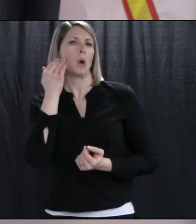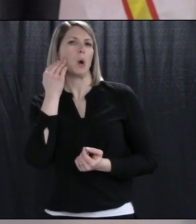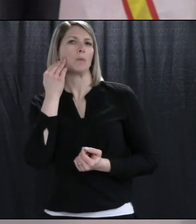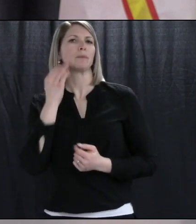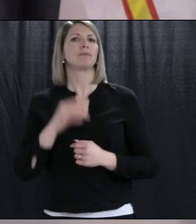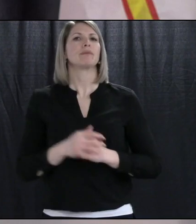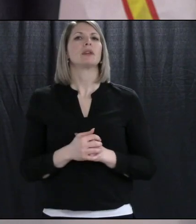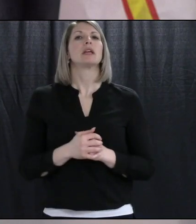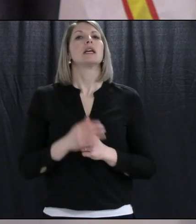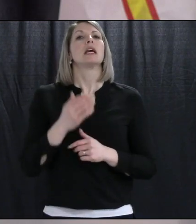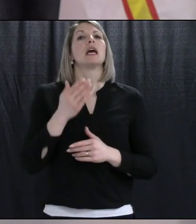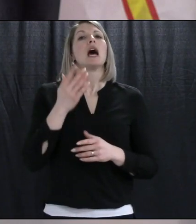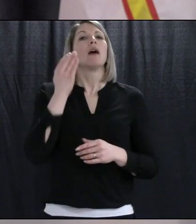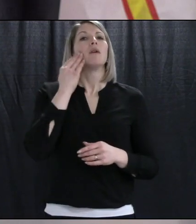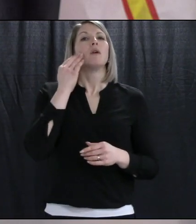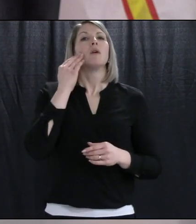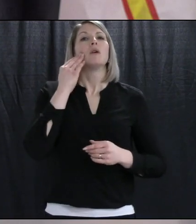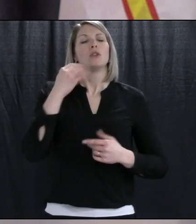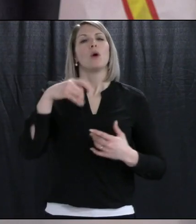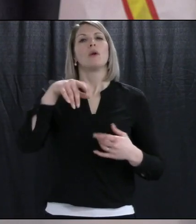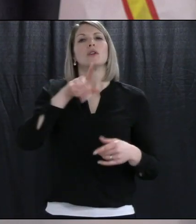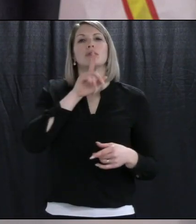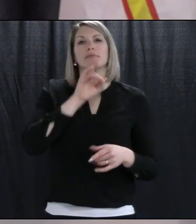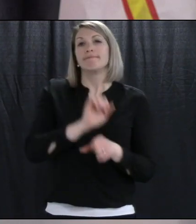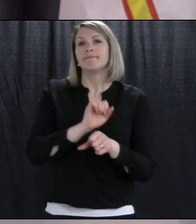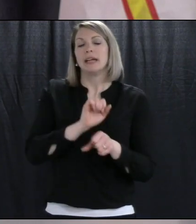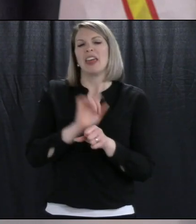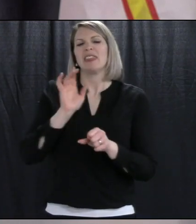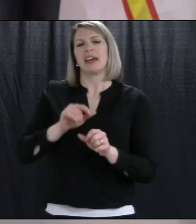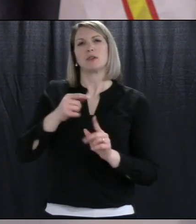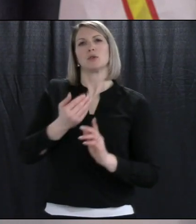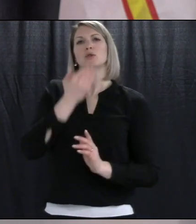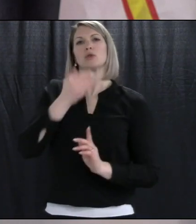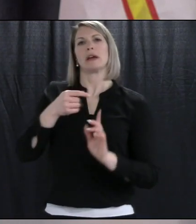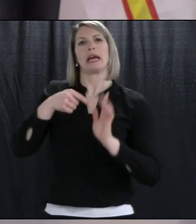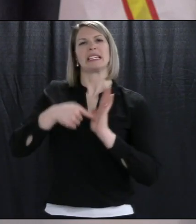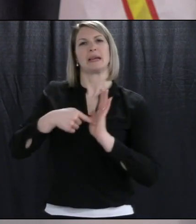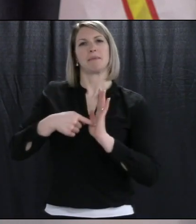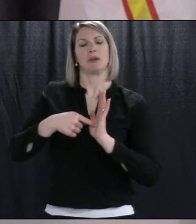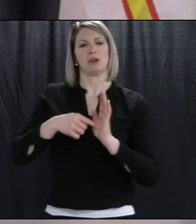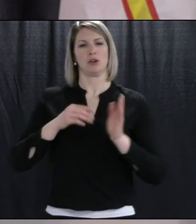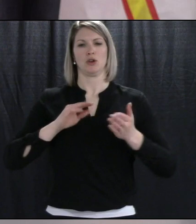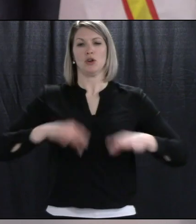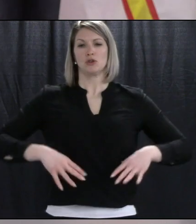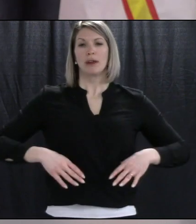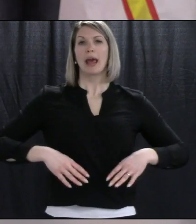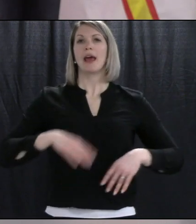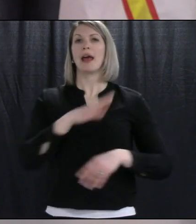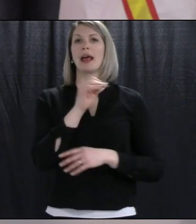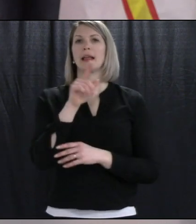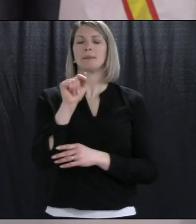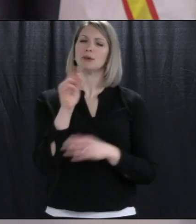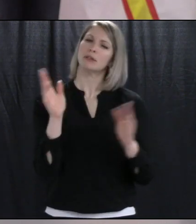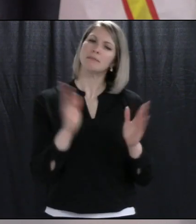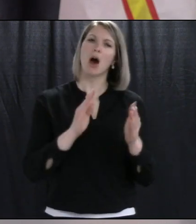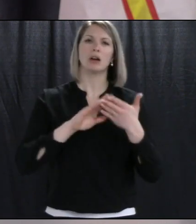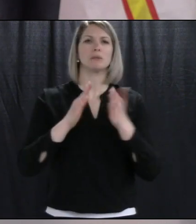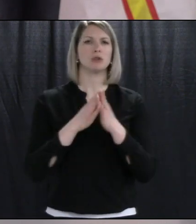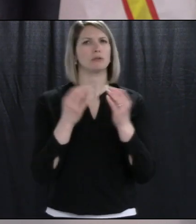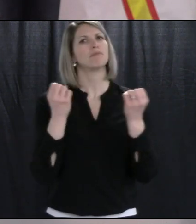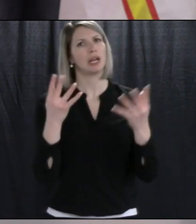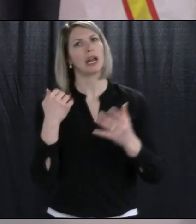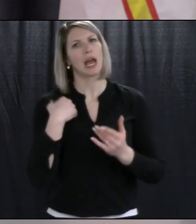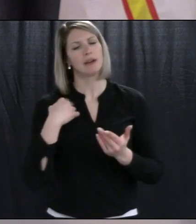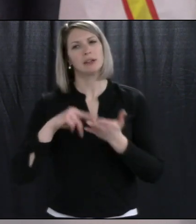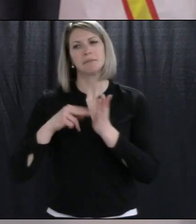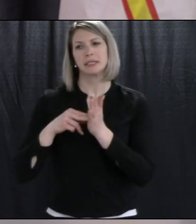This is an example of communities coming together in Newfoundland and Labrador, and us as a government must need to and continue to work with those communities to make sure they